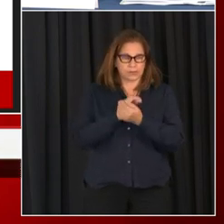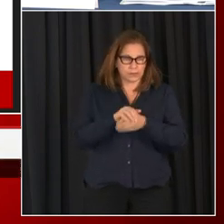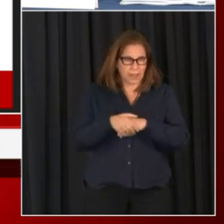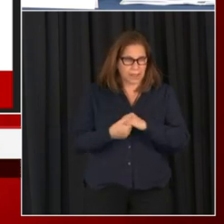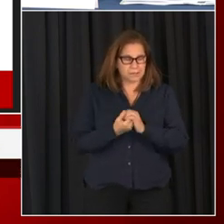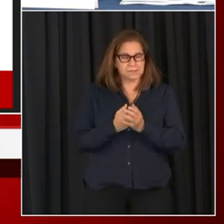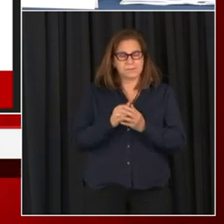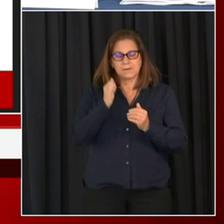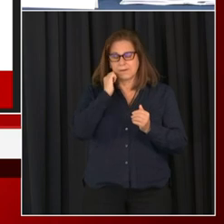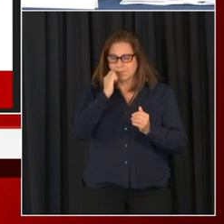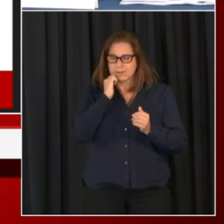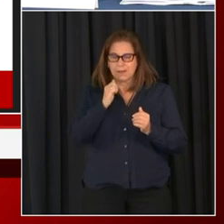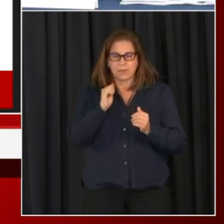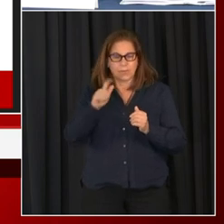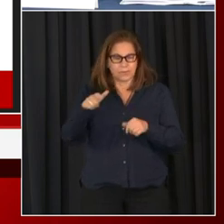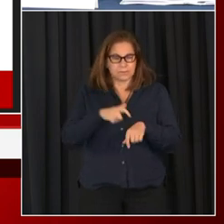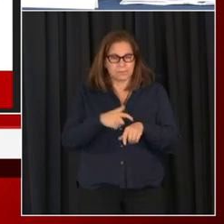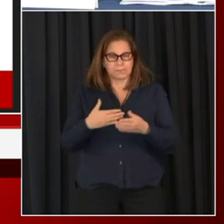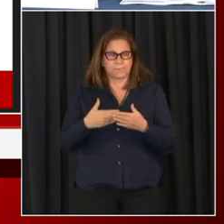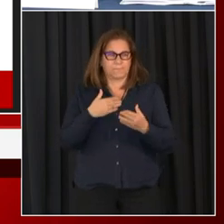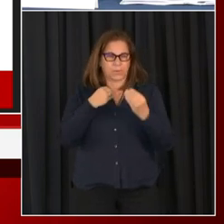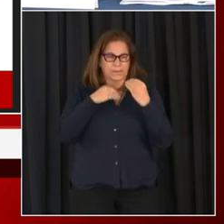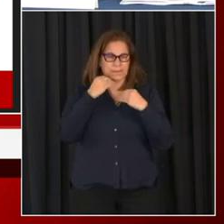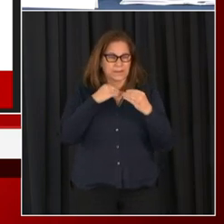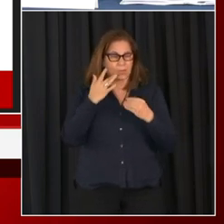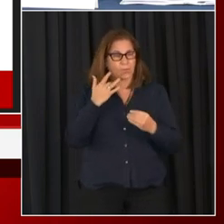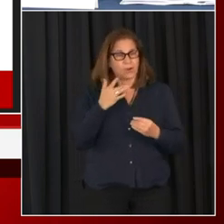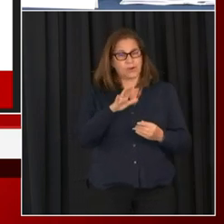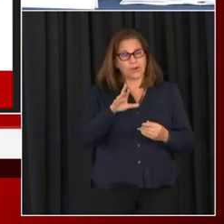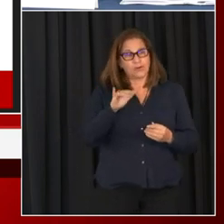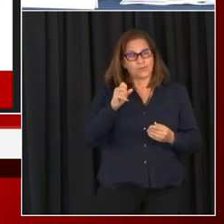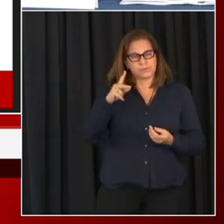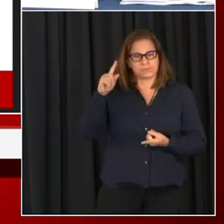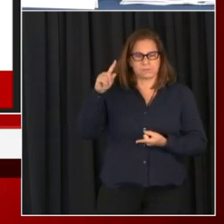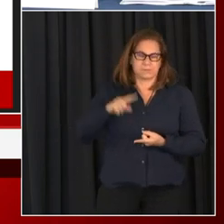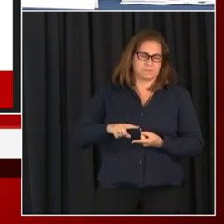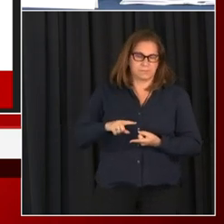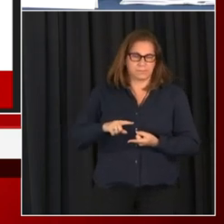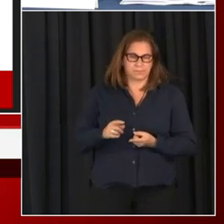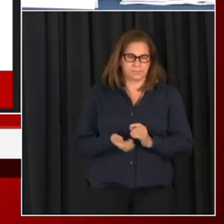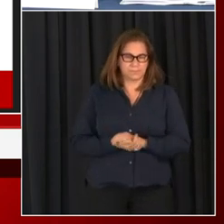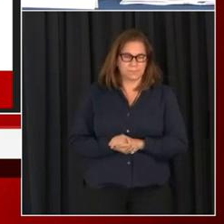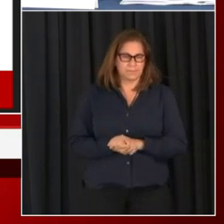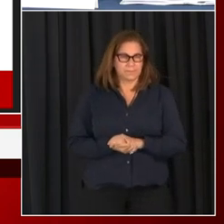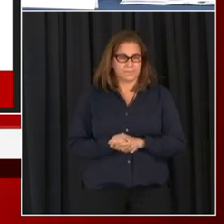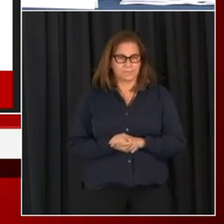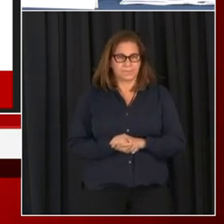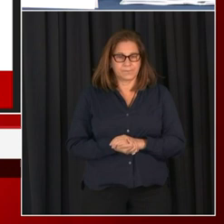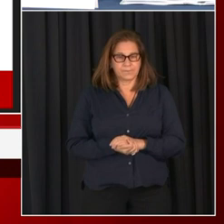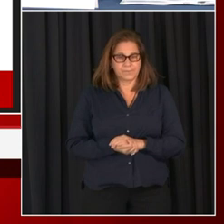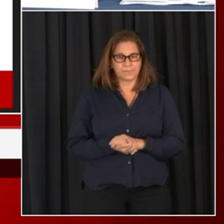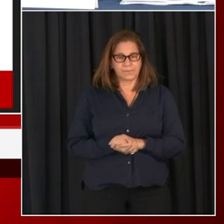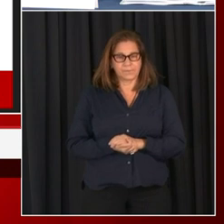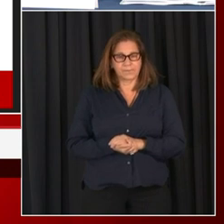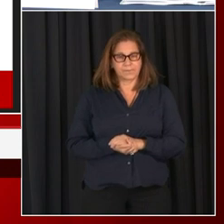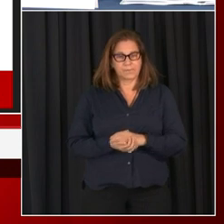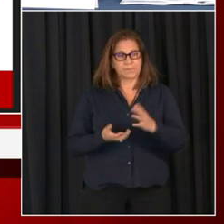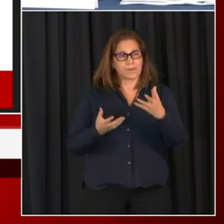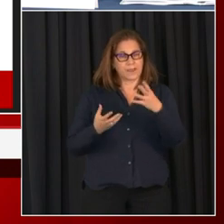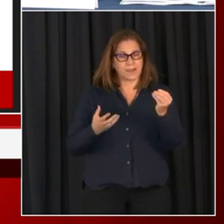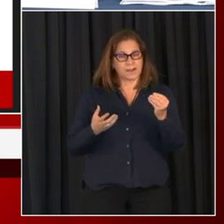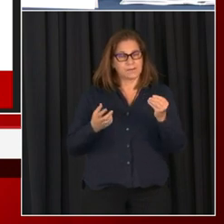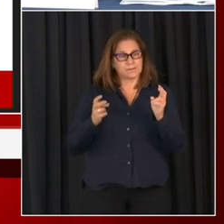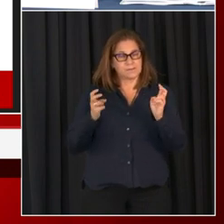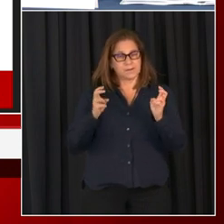your risk of COVID down in the workplace. And also we have a great team of individuals at